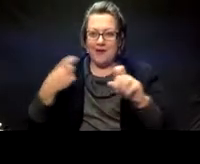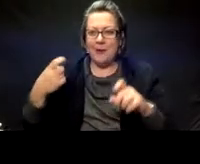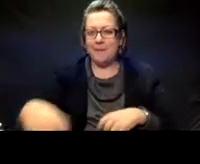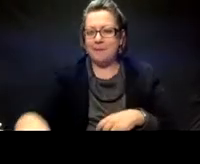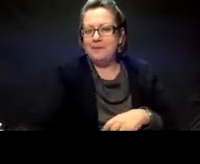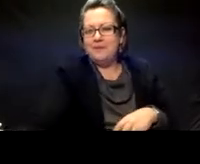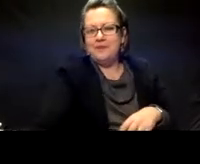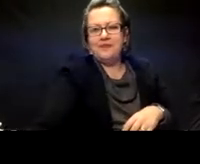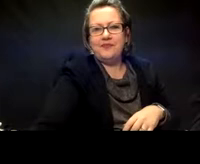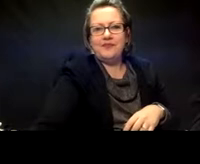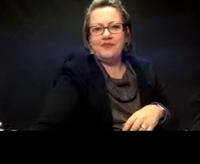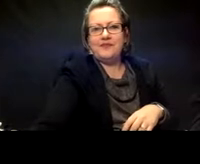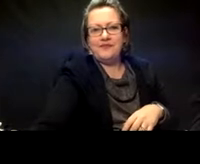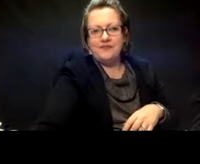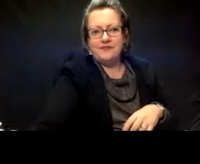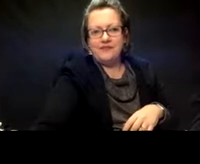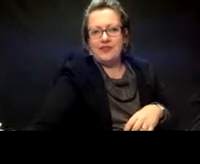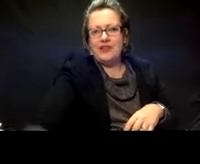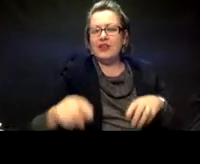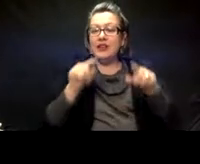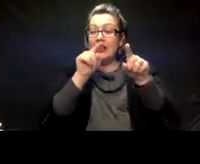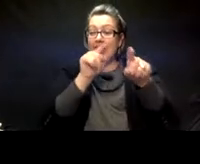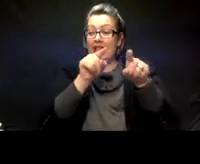so they can know where sounds are coming from.